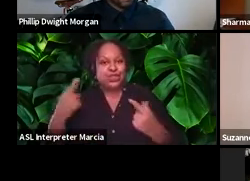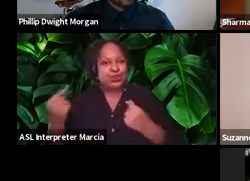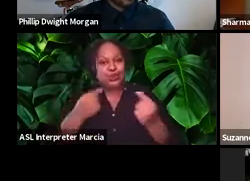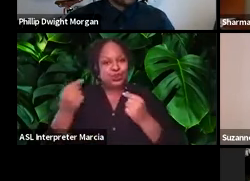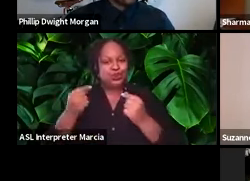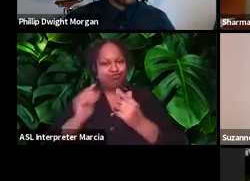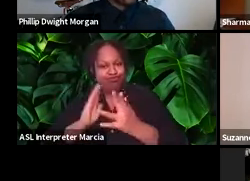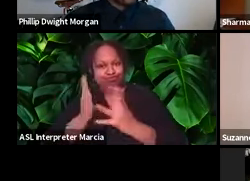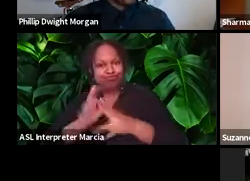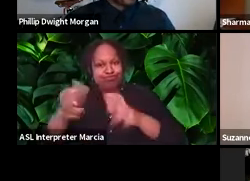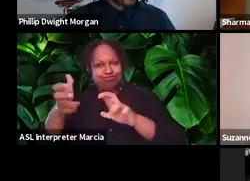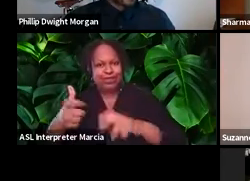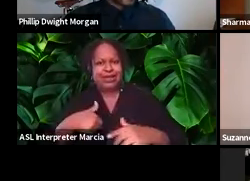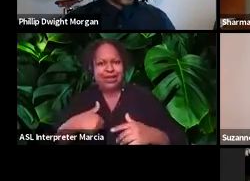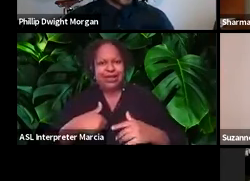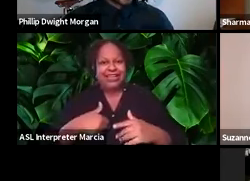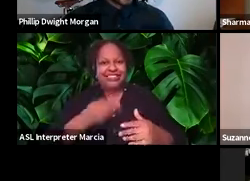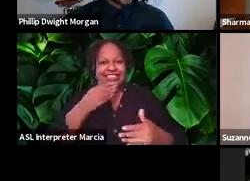hype. I want some red wine, too.